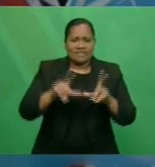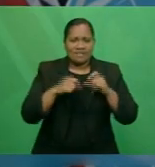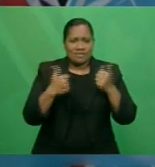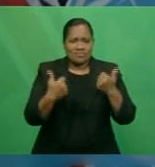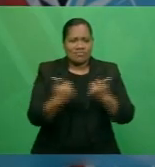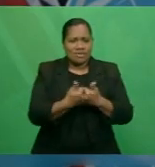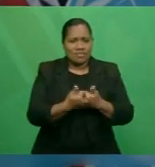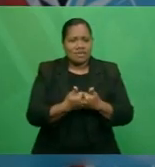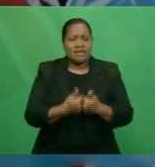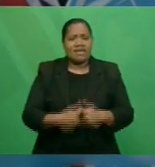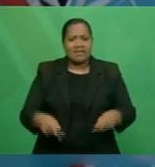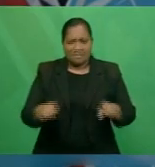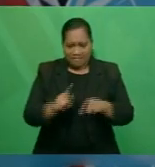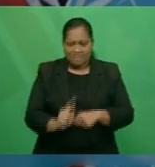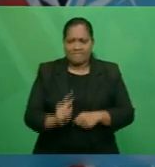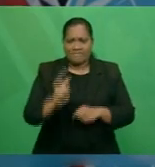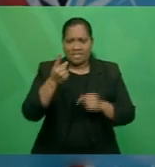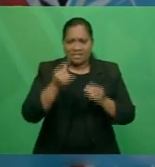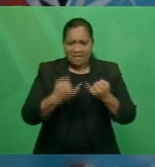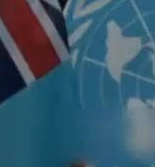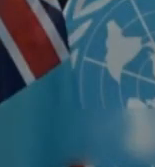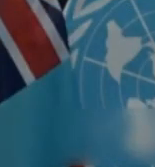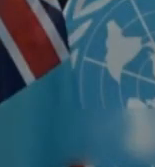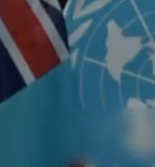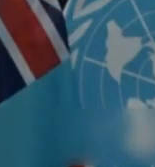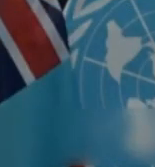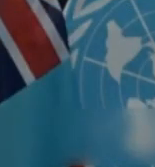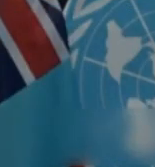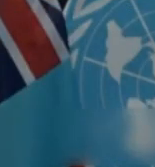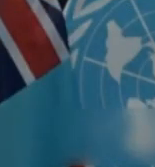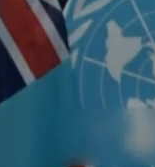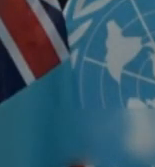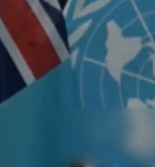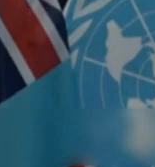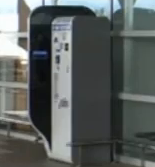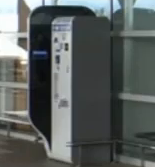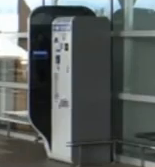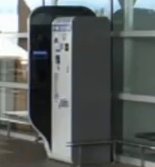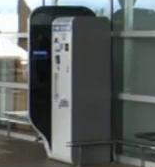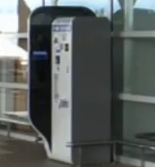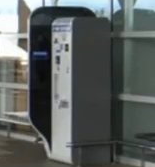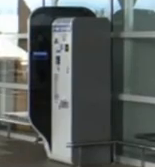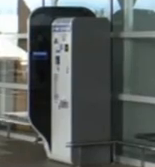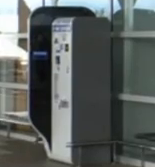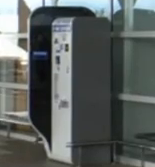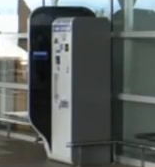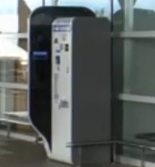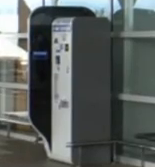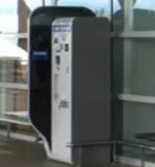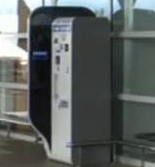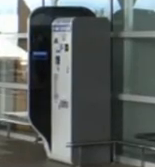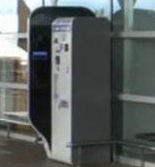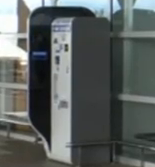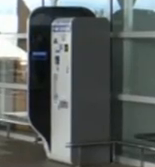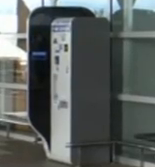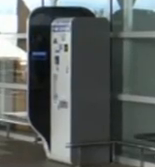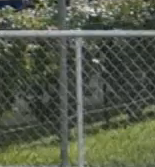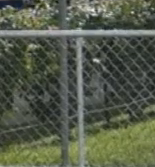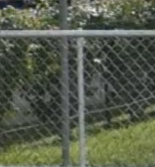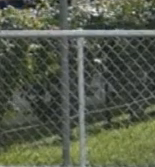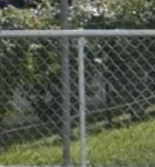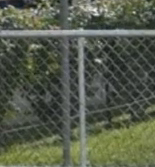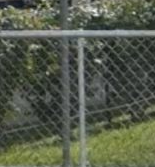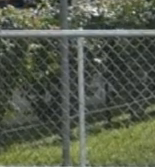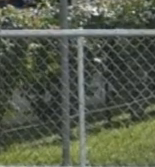island state to lead the climate negotiations as president of COP23. Bainimarama also touched on the growing